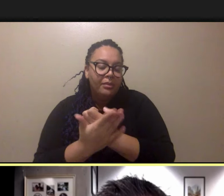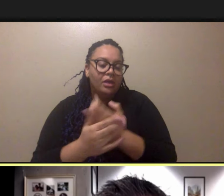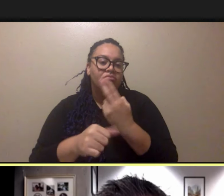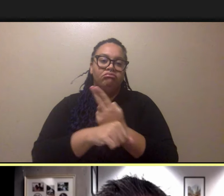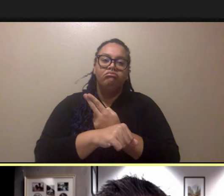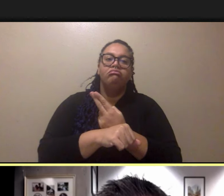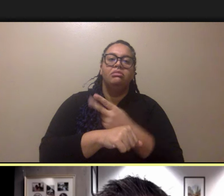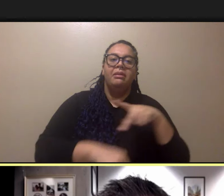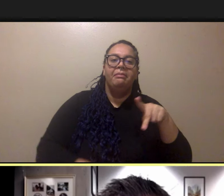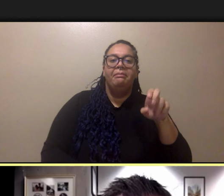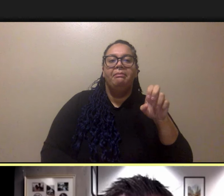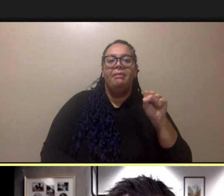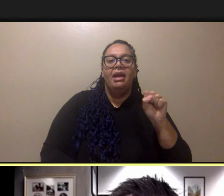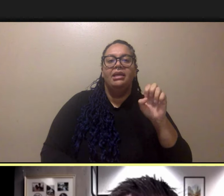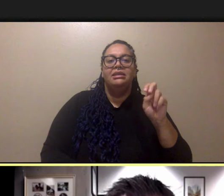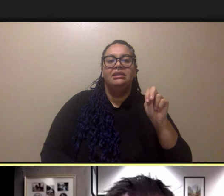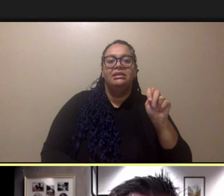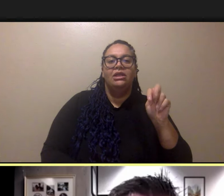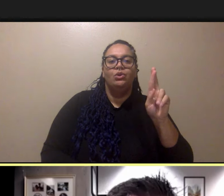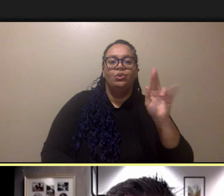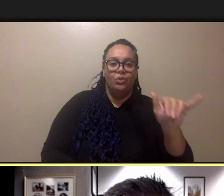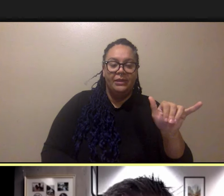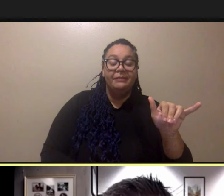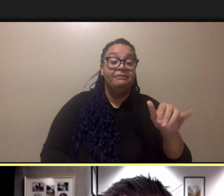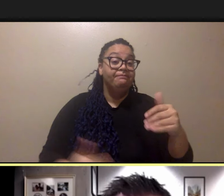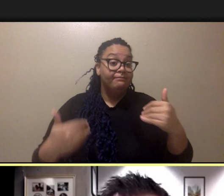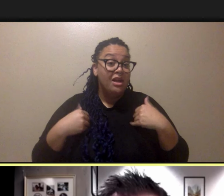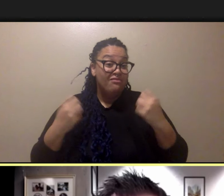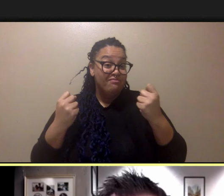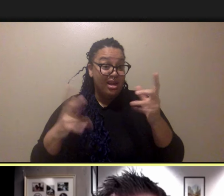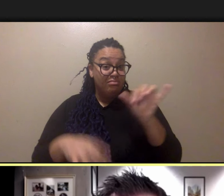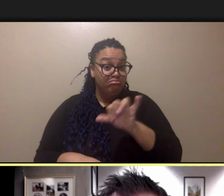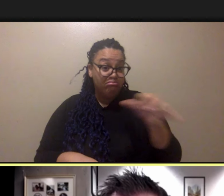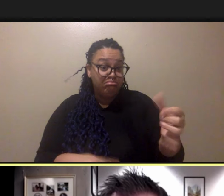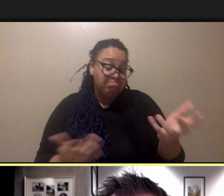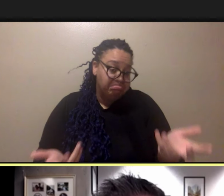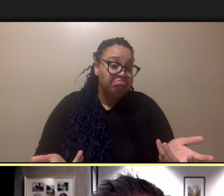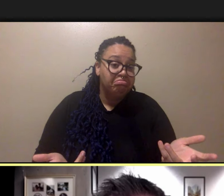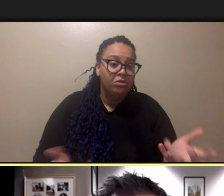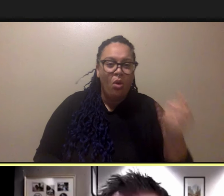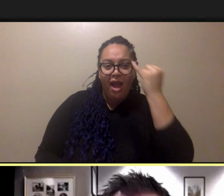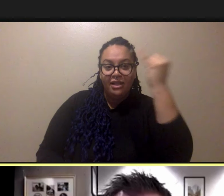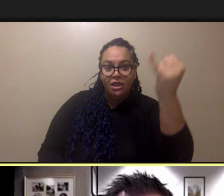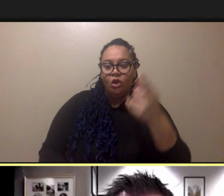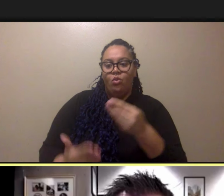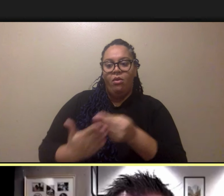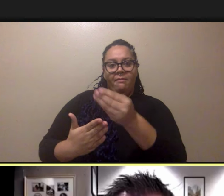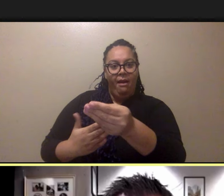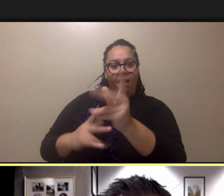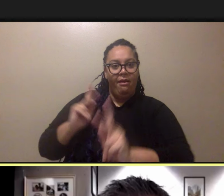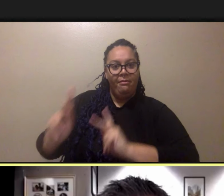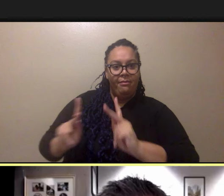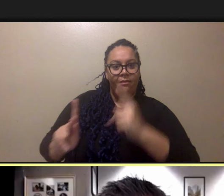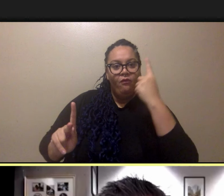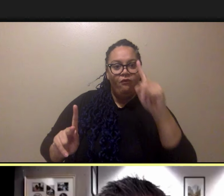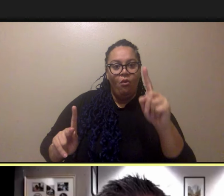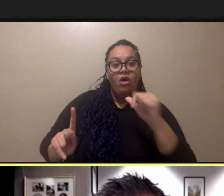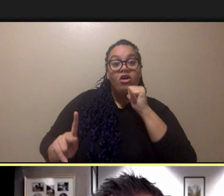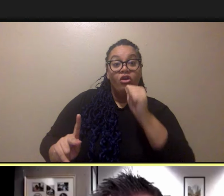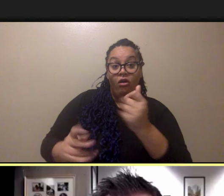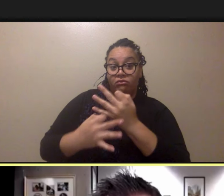And there were similarities between that and slavery. So the idea that you would purchase people for unfree